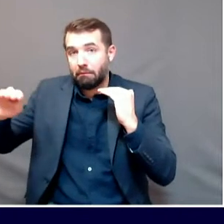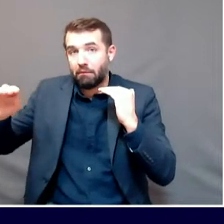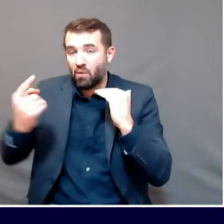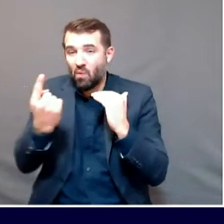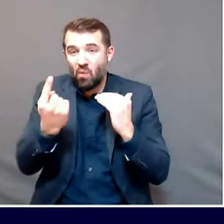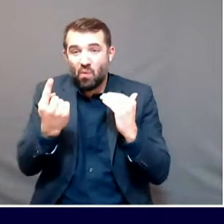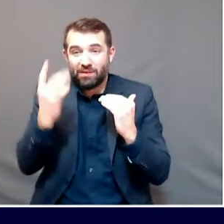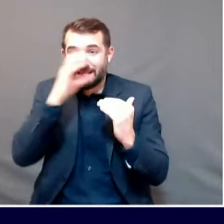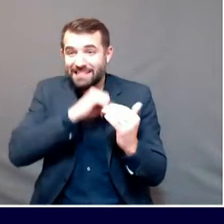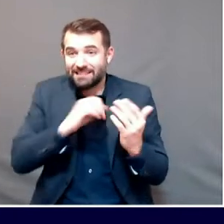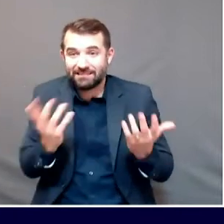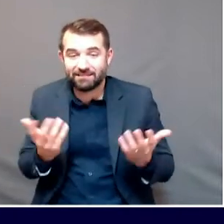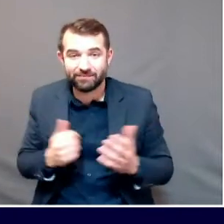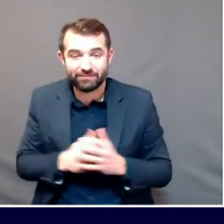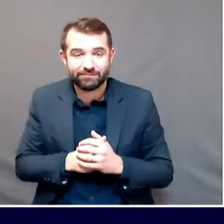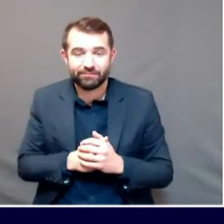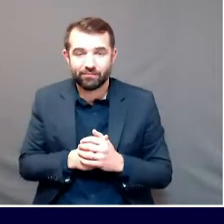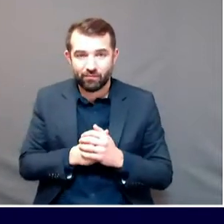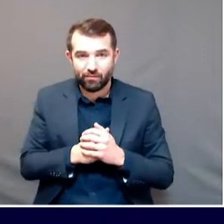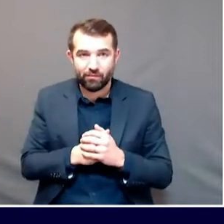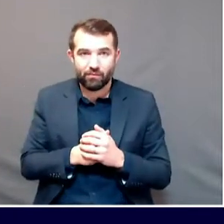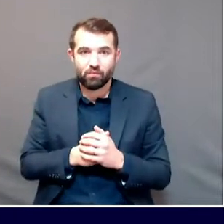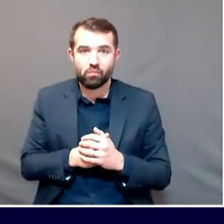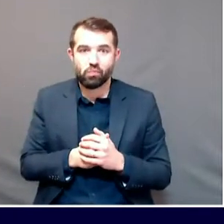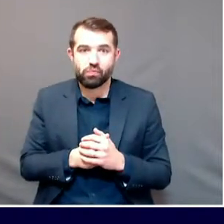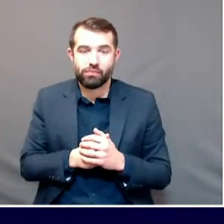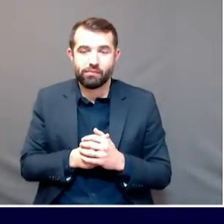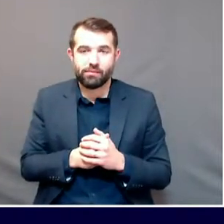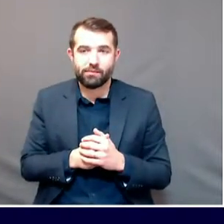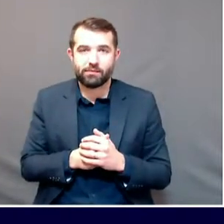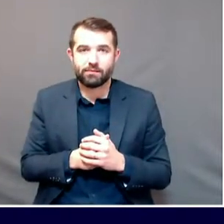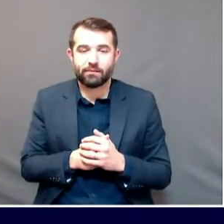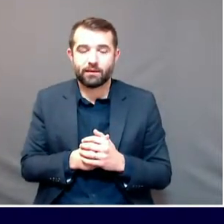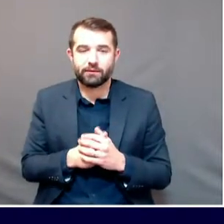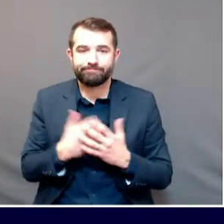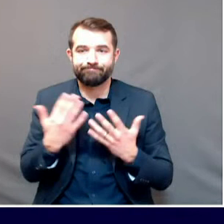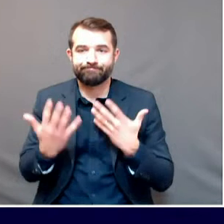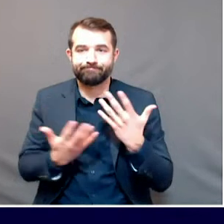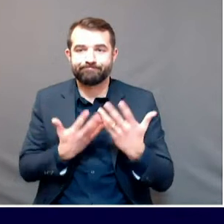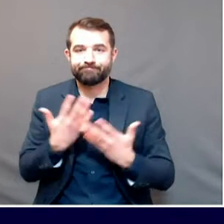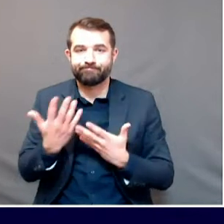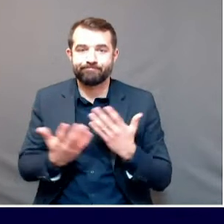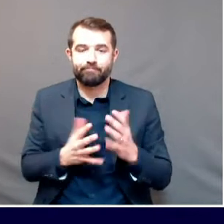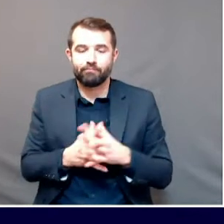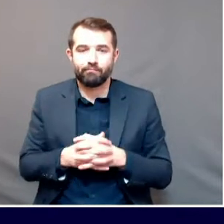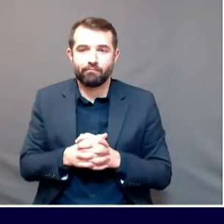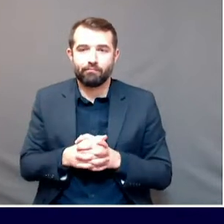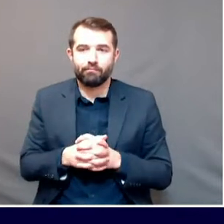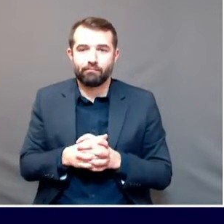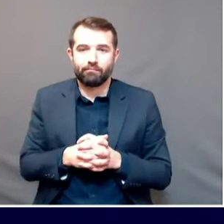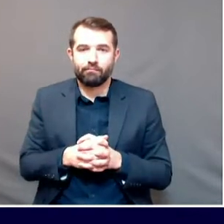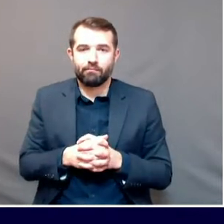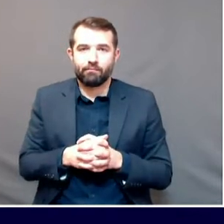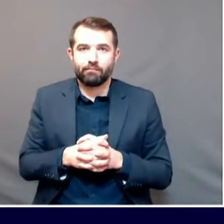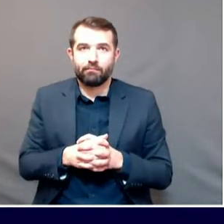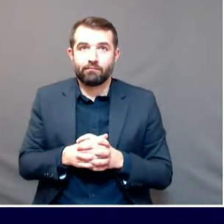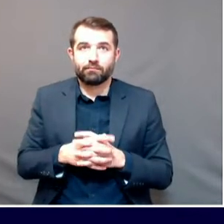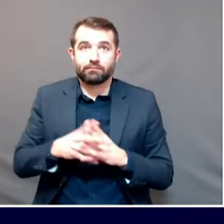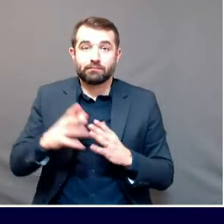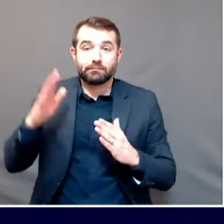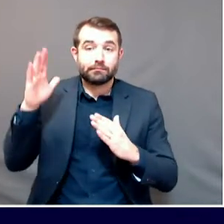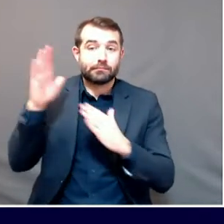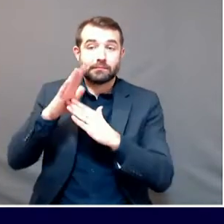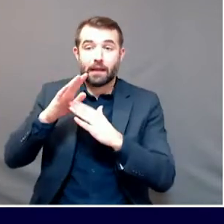hypothesis is that what we saw with respect to the peak in hospitalizations was an after effect of the